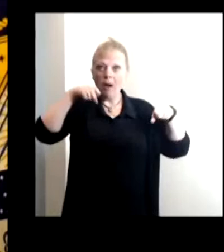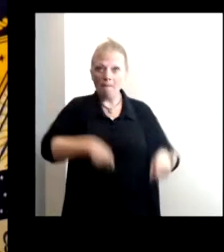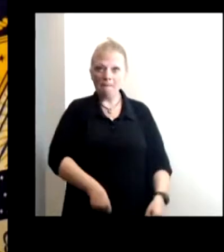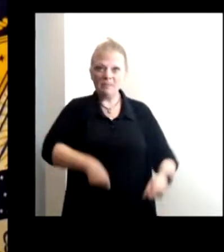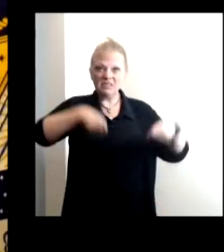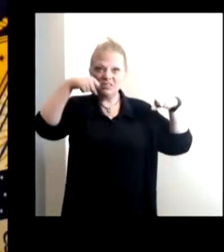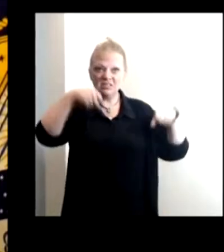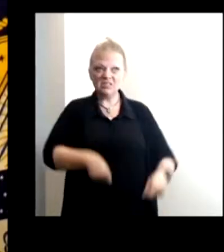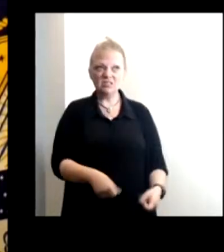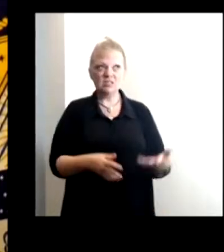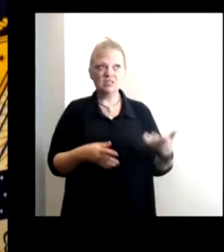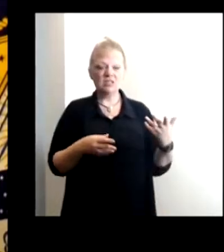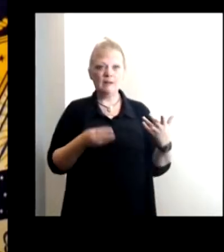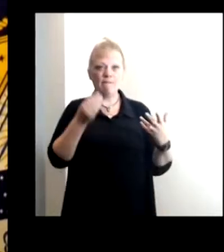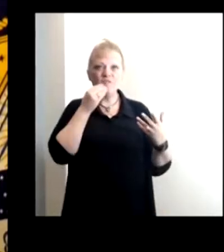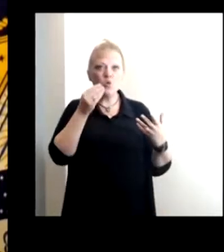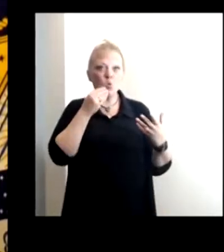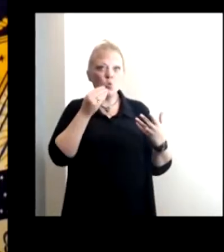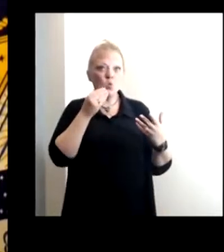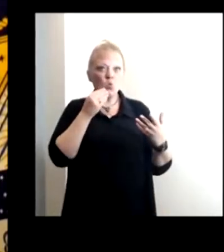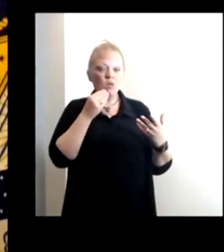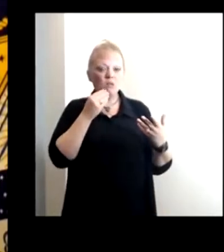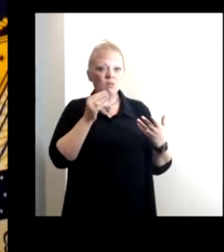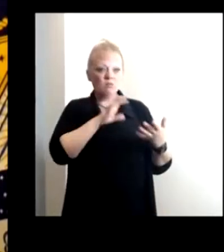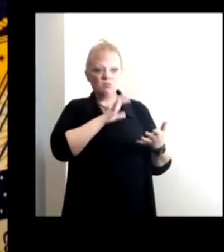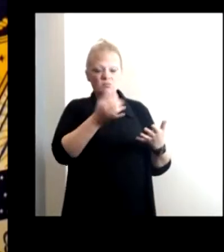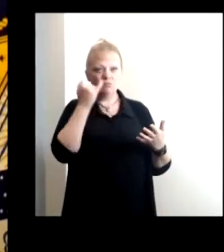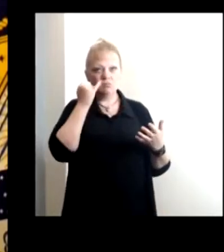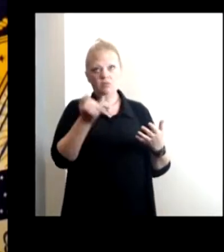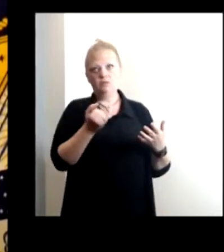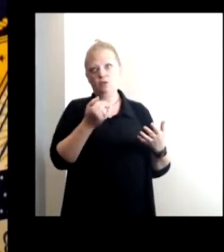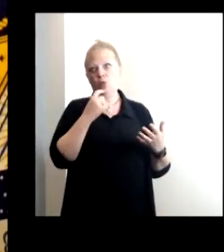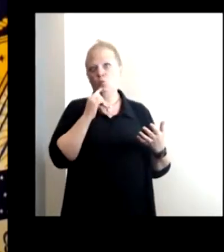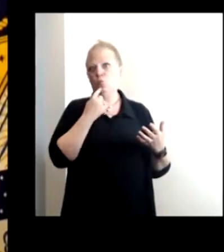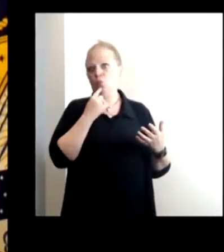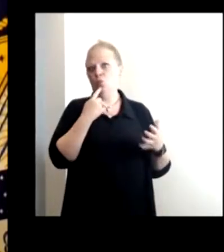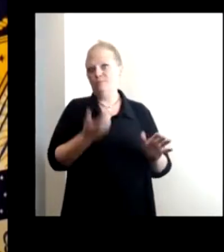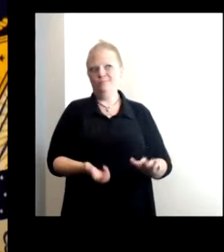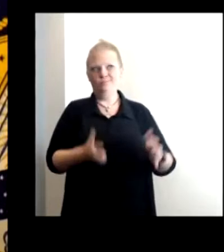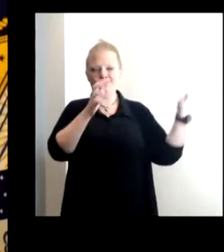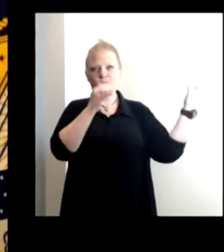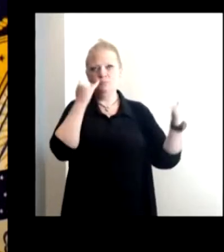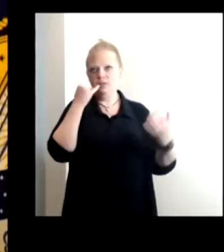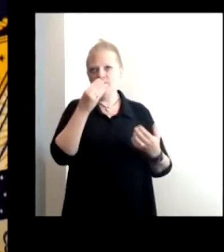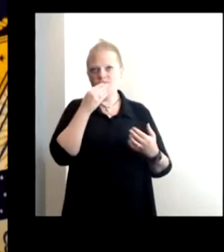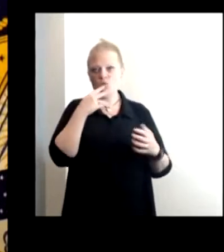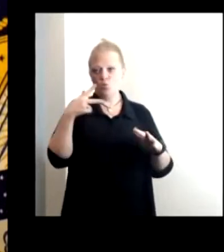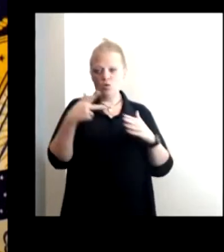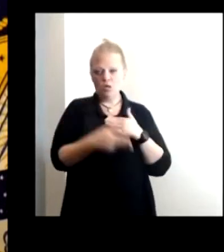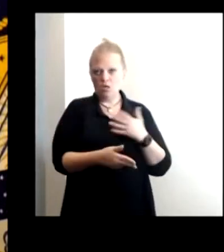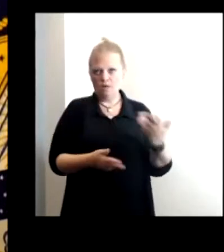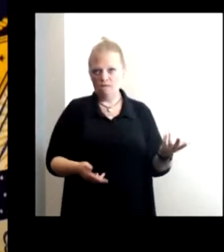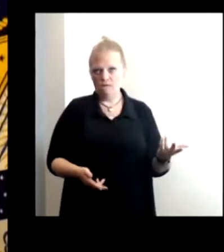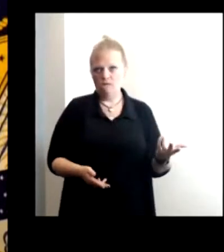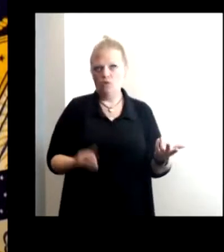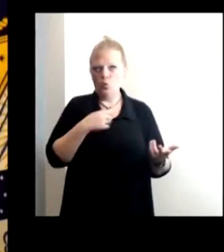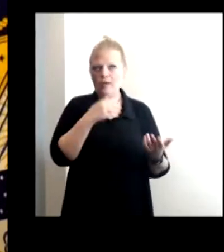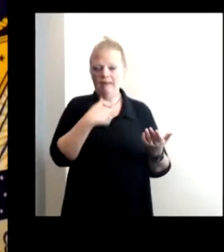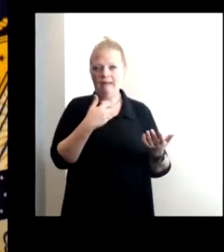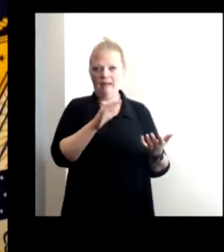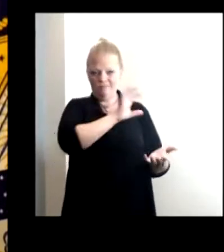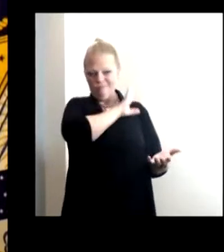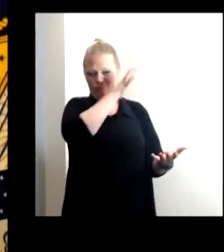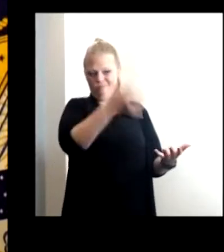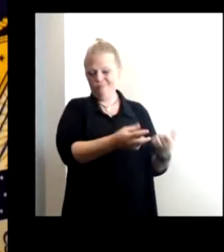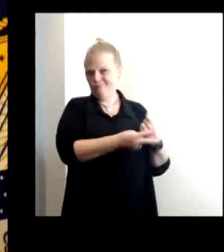pumps. We stockpile food supplies in case of a major emergency where food lines were cut off. So we have stockpiles